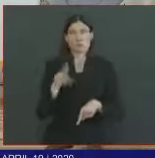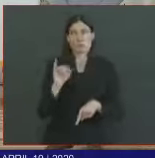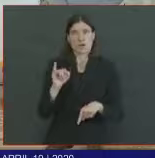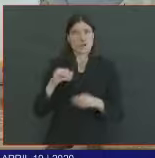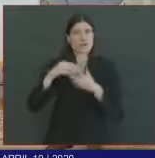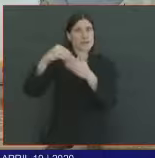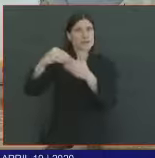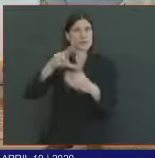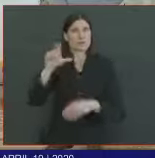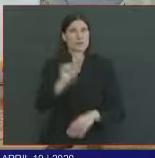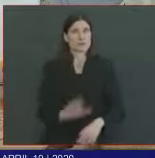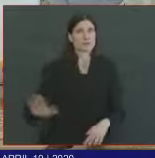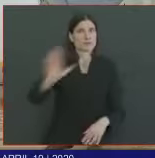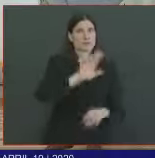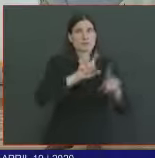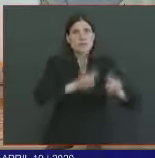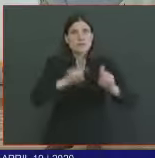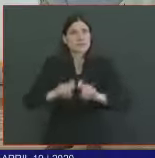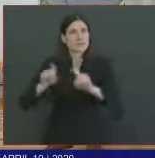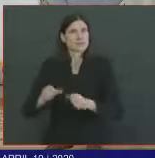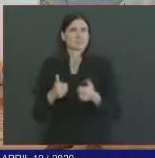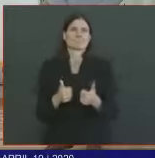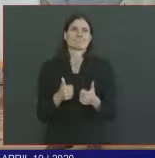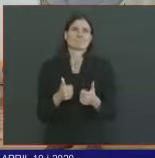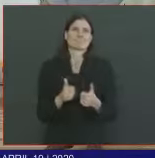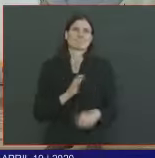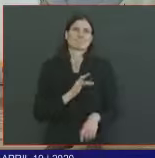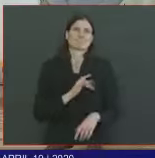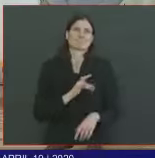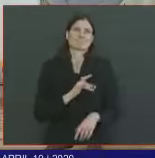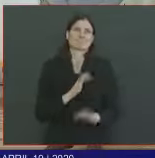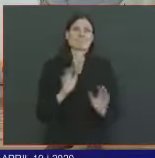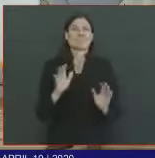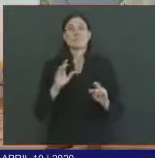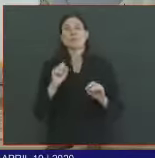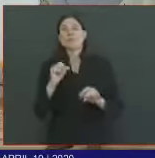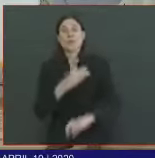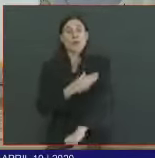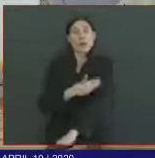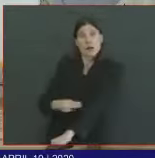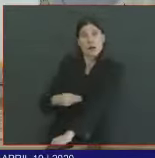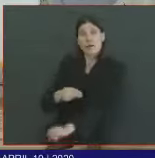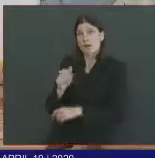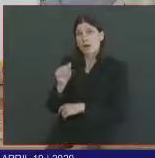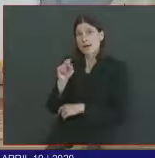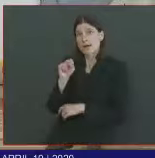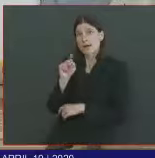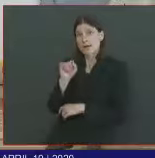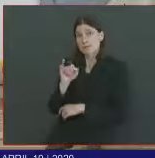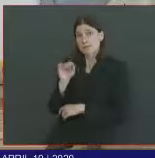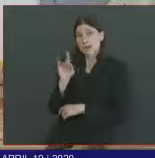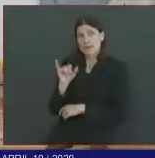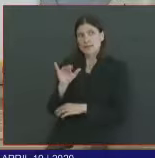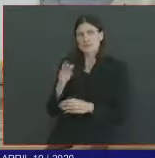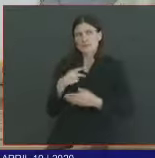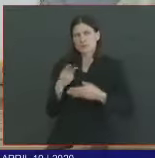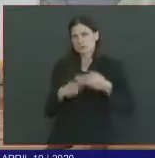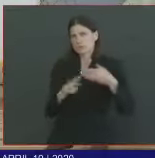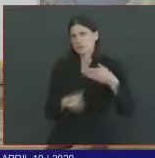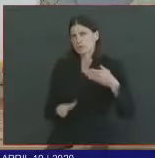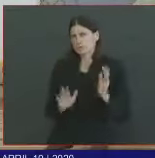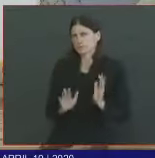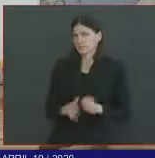talking about is still a few weeks away. Scott Isaacs of NBC 10 News says the executive order says businesses